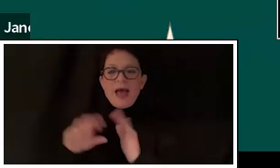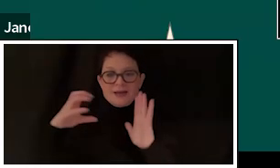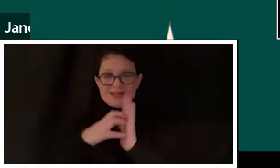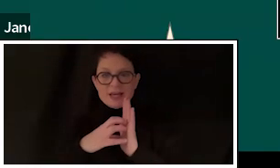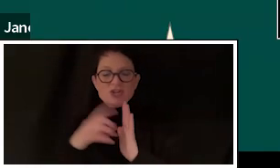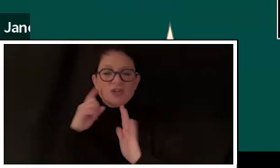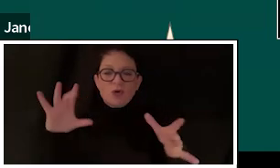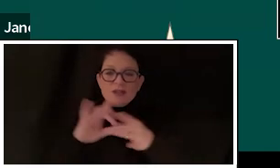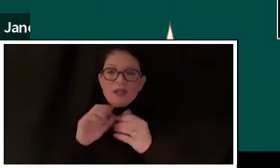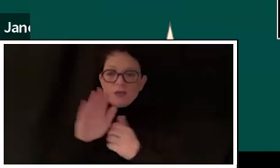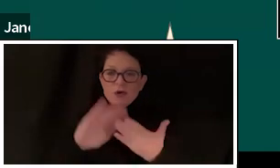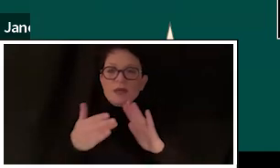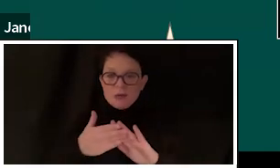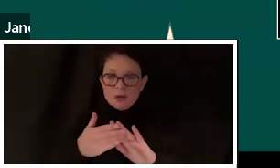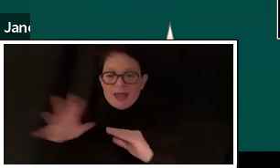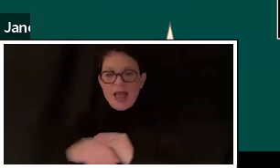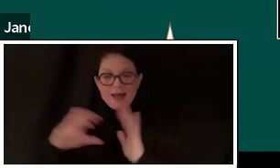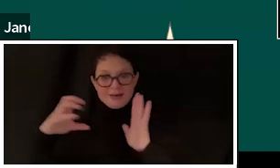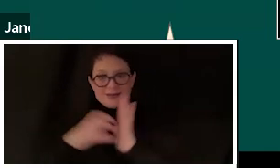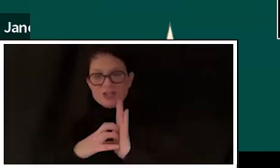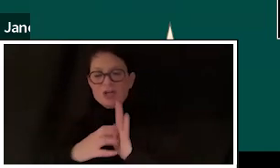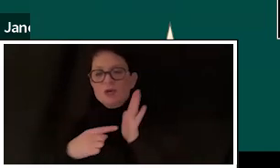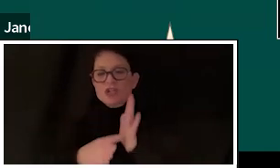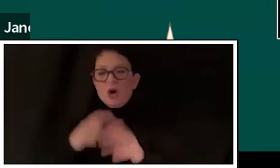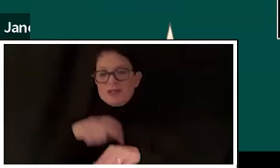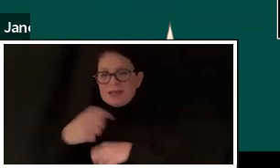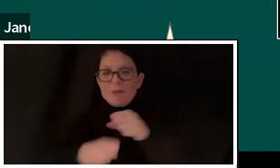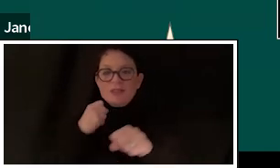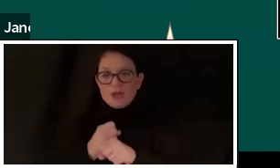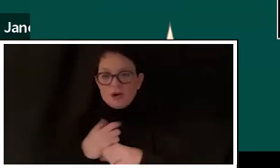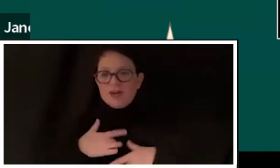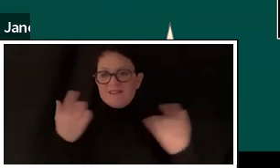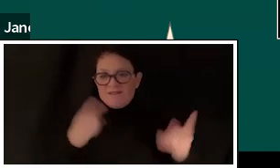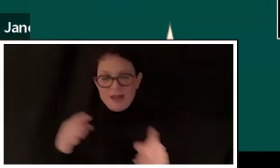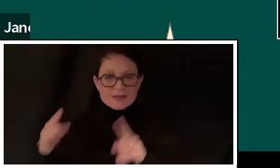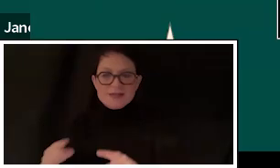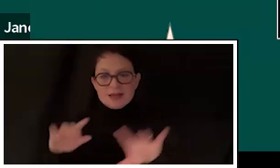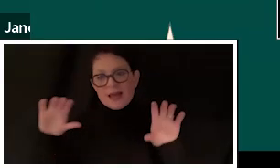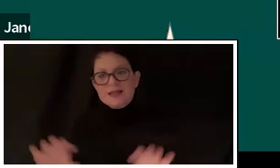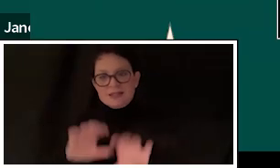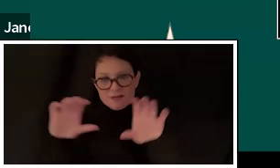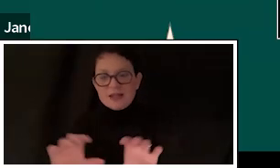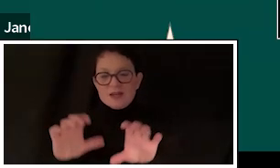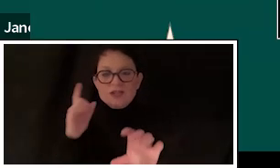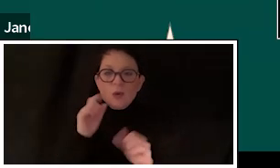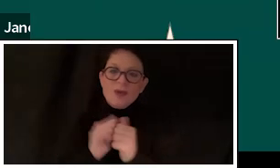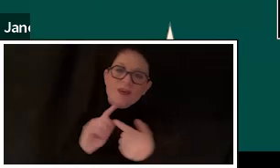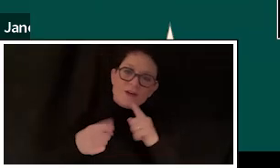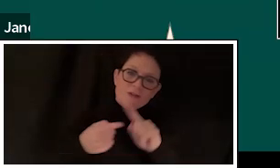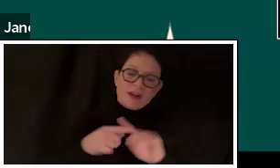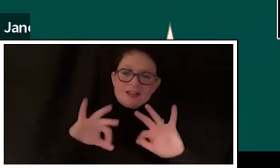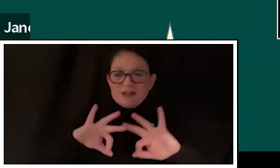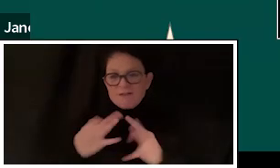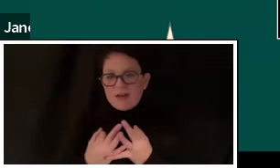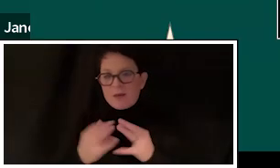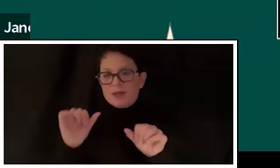to Link with Your Community that will feature seasonal events and activities that you can do with your friends,